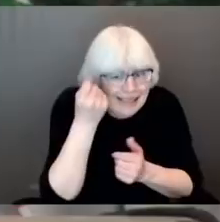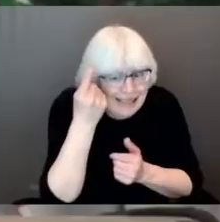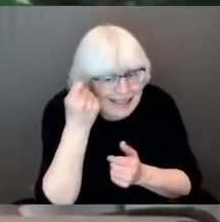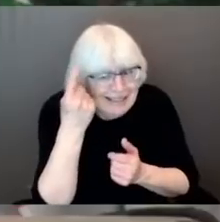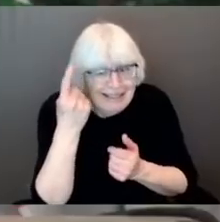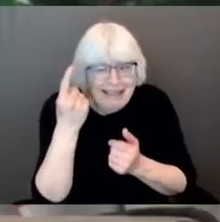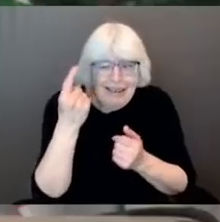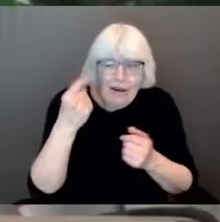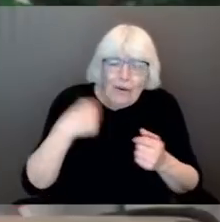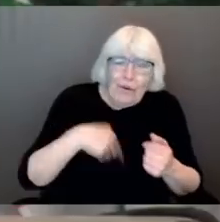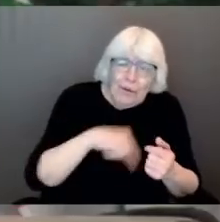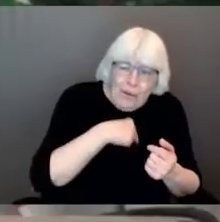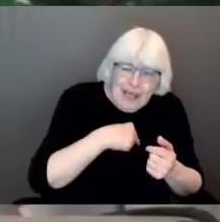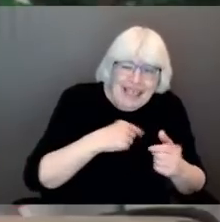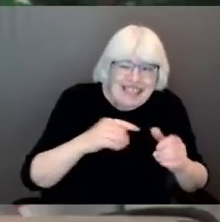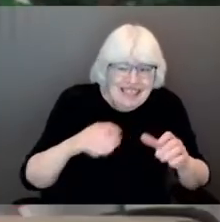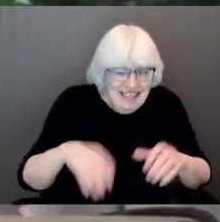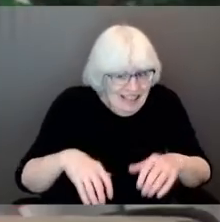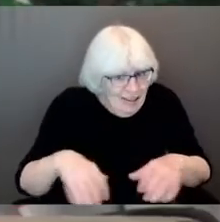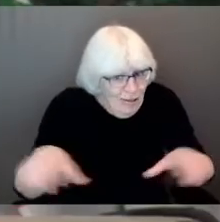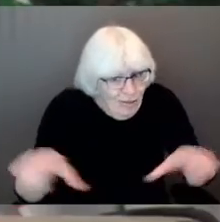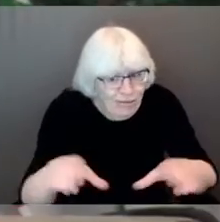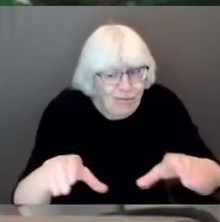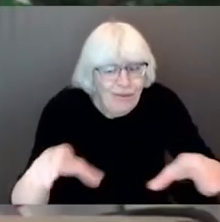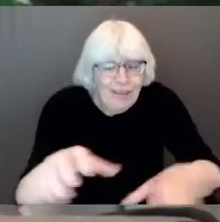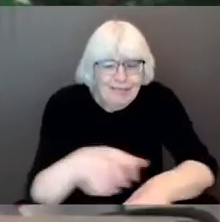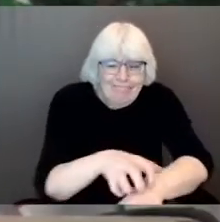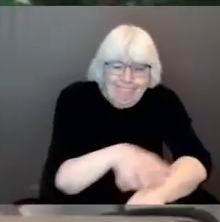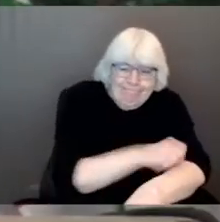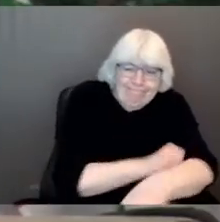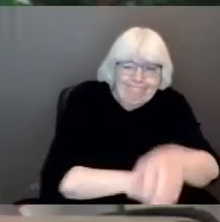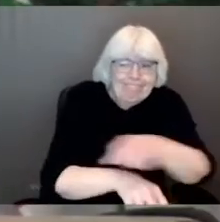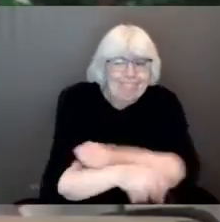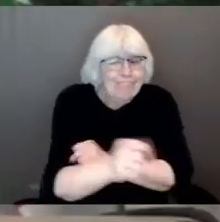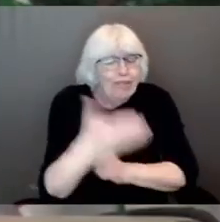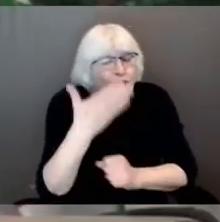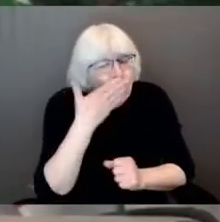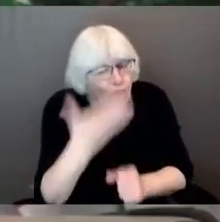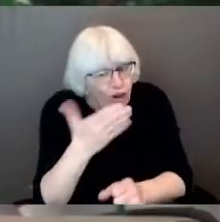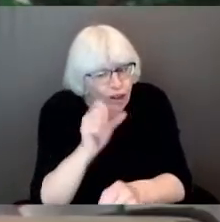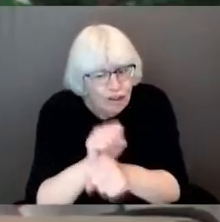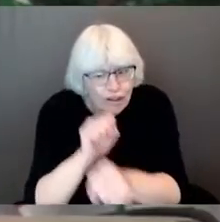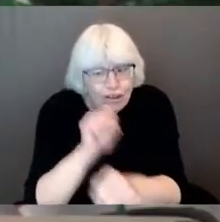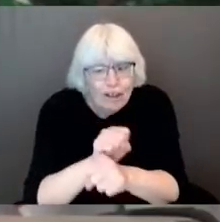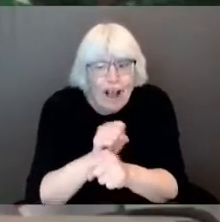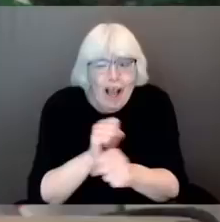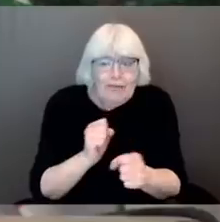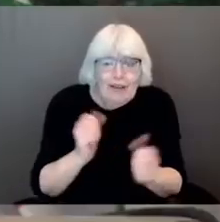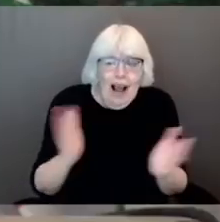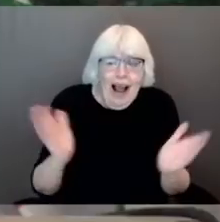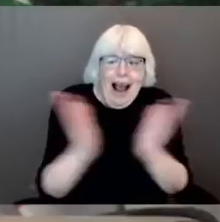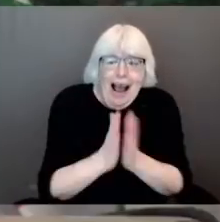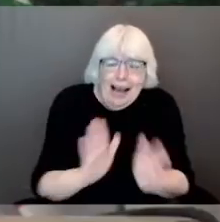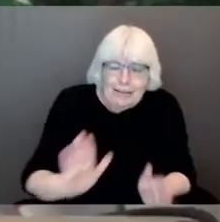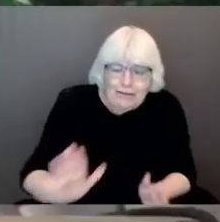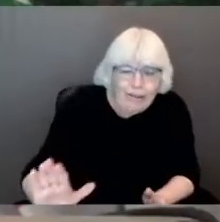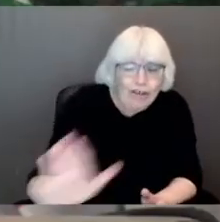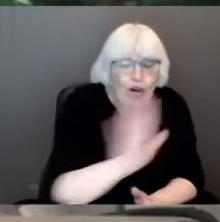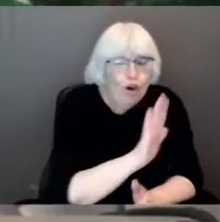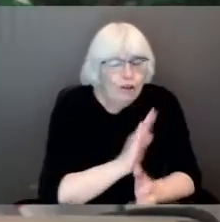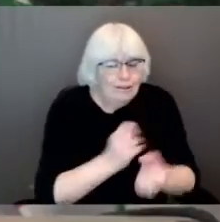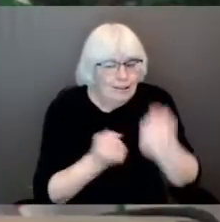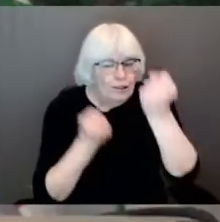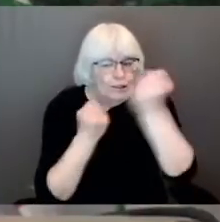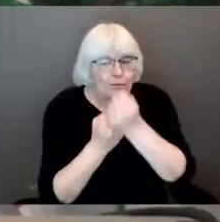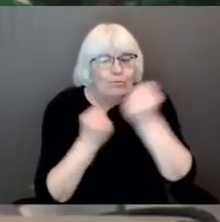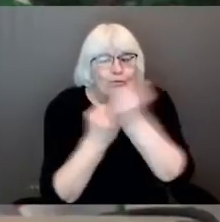job. We need to continue to do a good job. And I continue to ask for the support of Islanders who have been doing an incredible job in keeping us all safe and